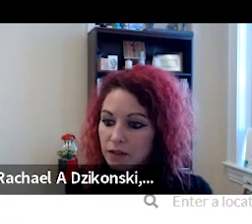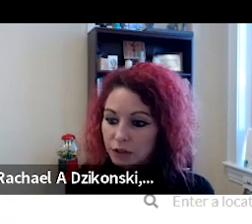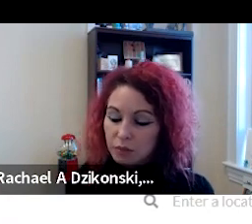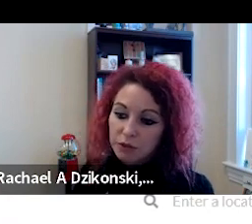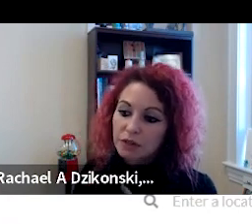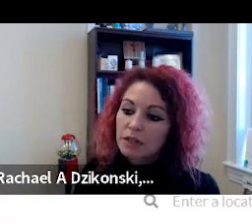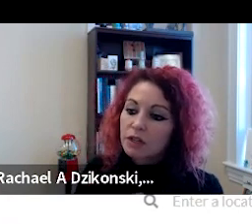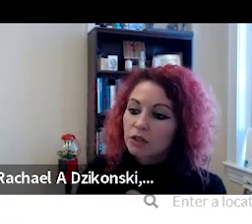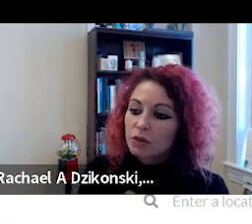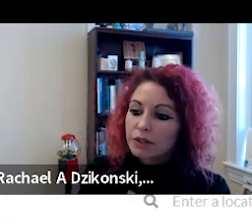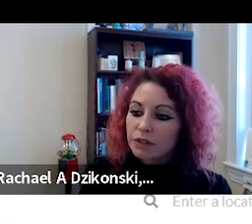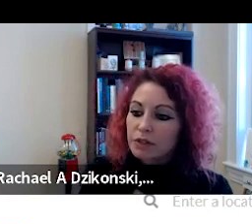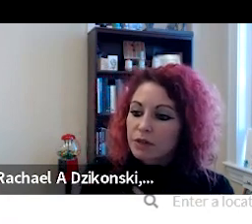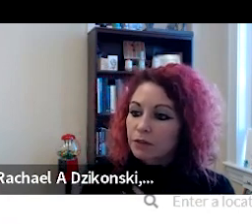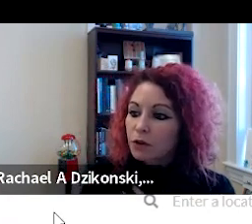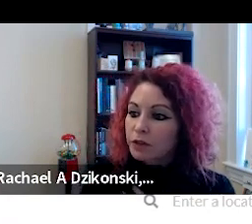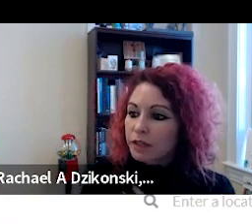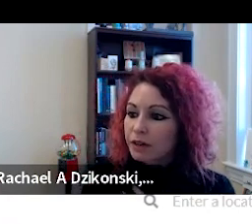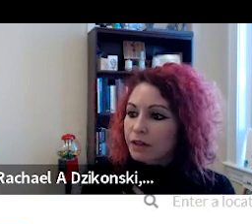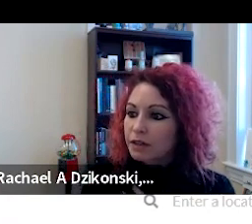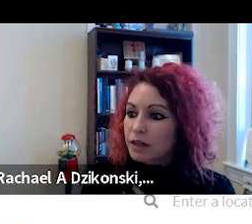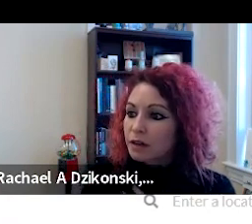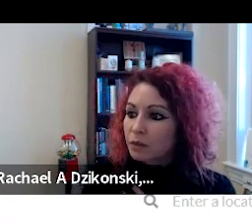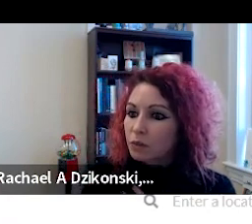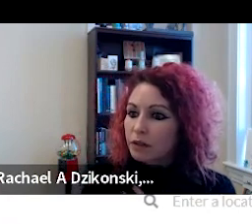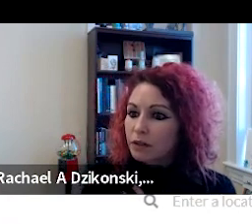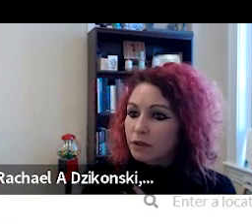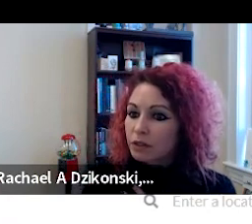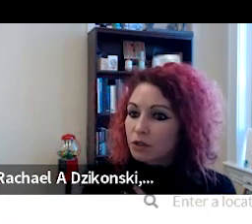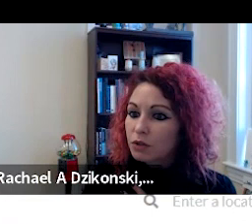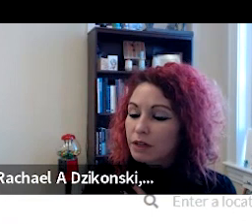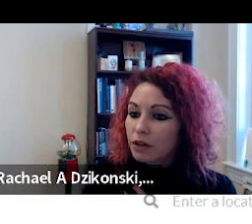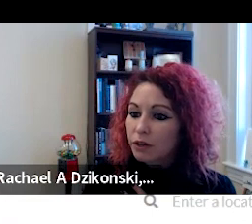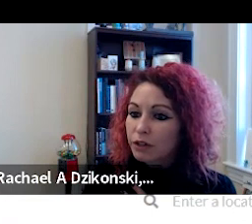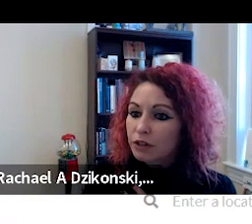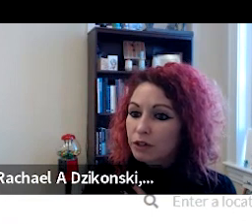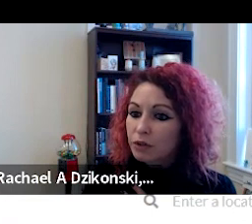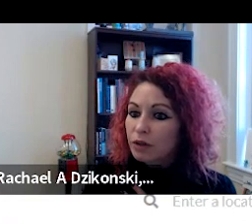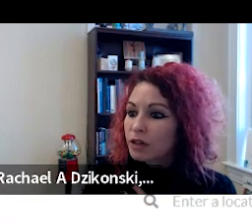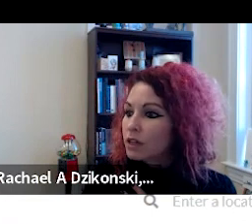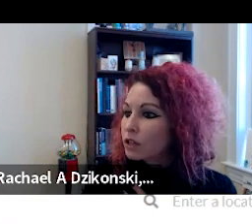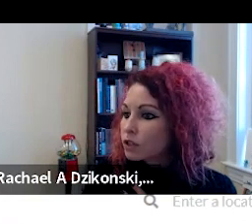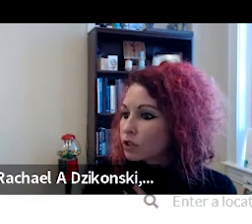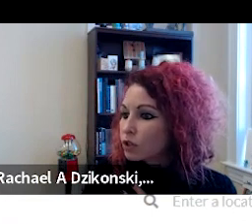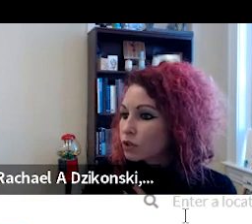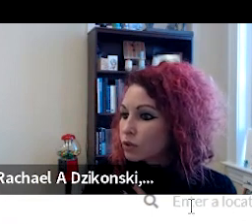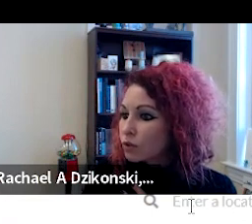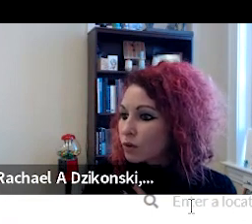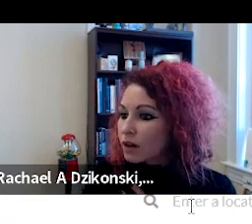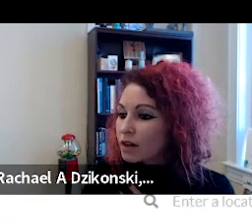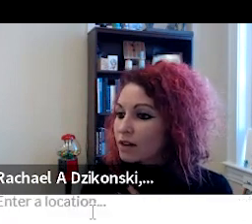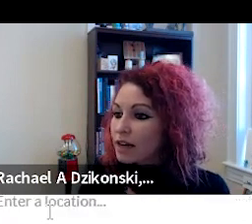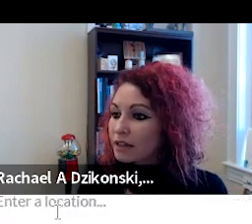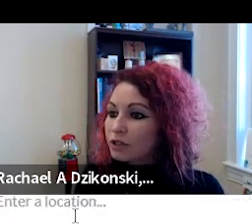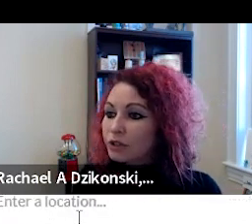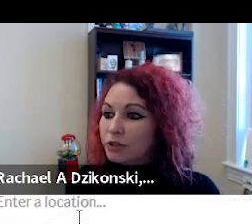1, dark blue. So these are going to be our focus areas, and we are going to encourage you